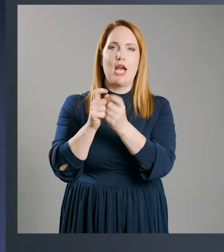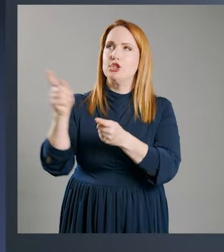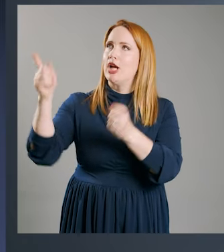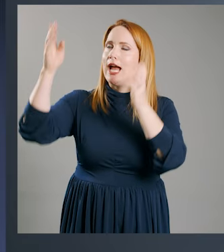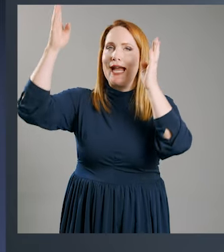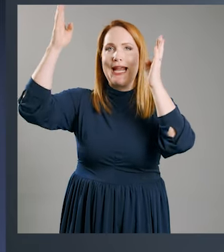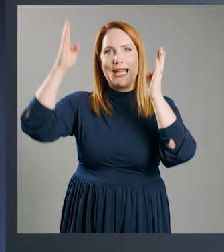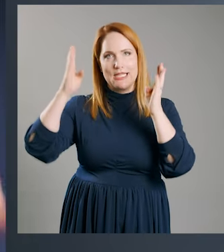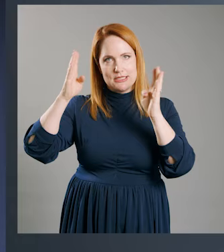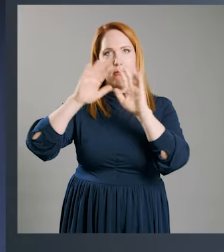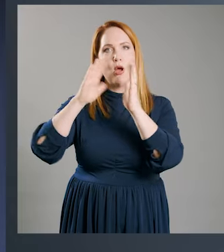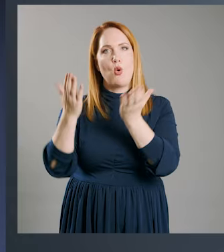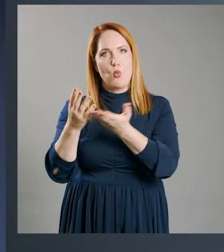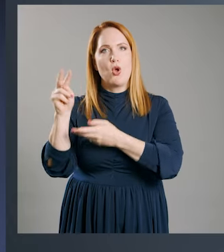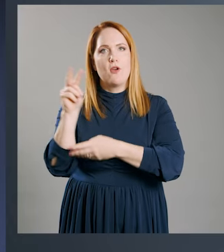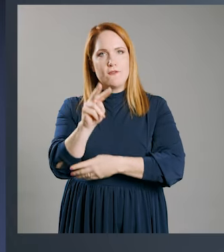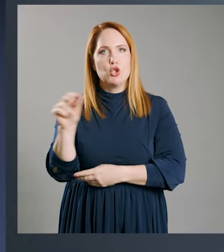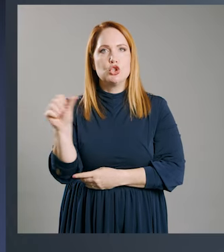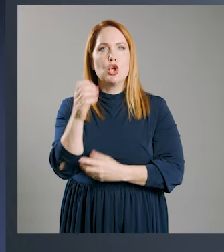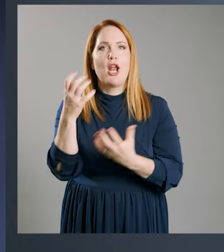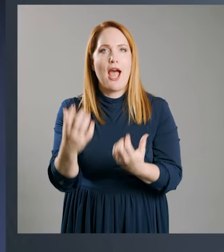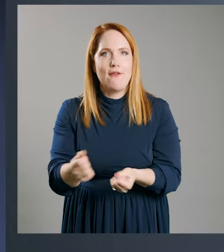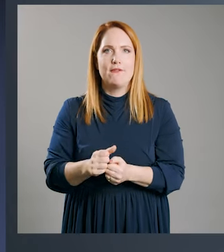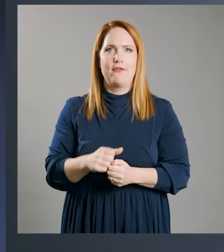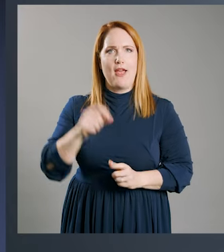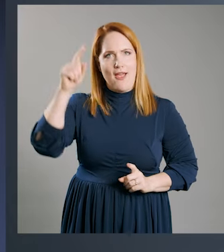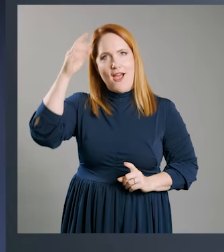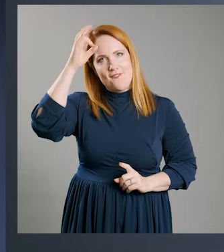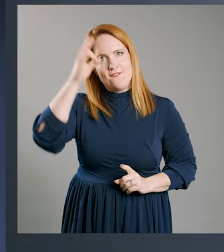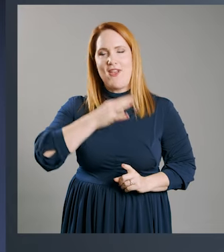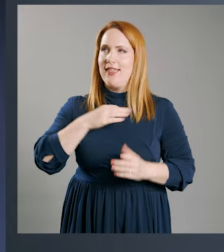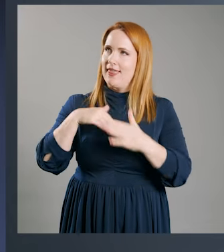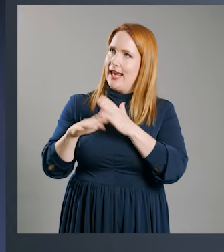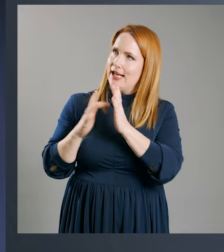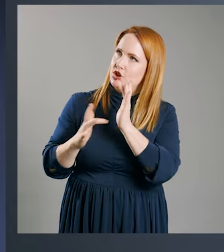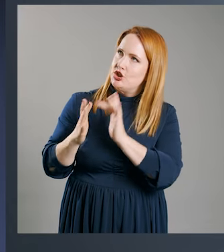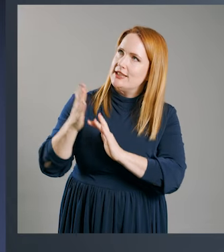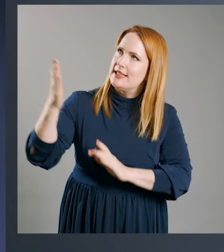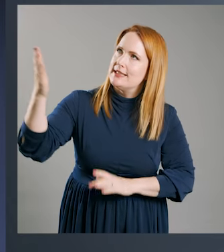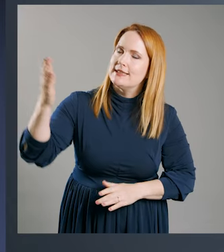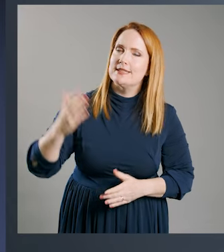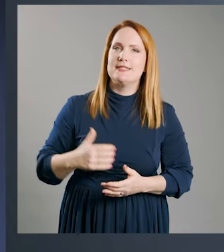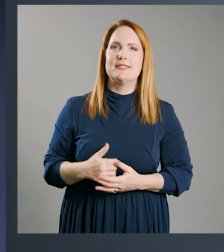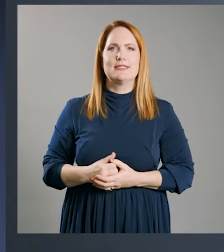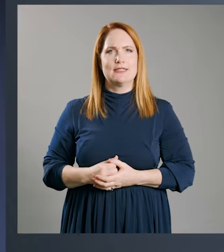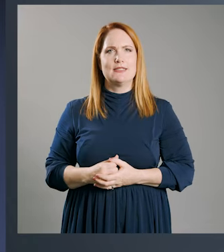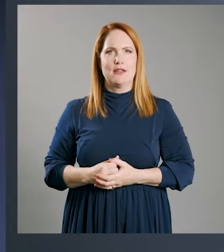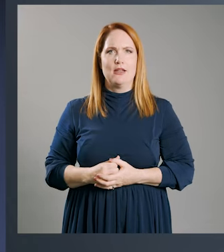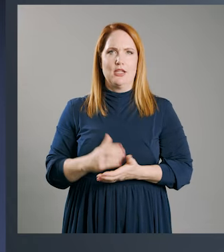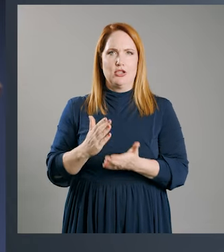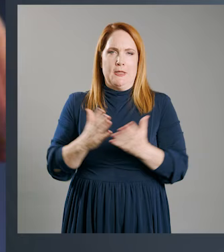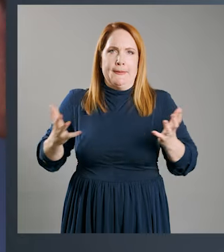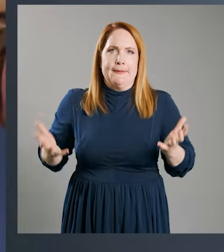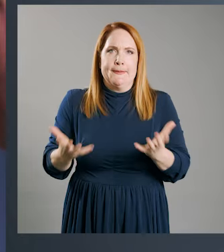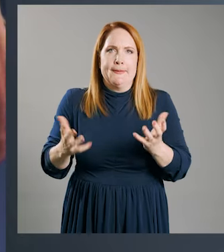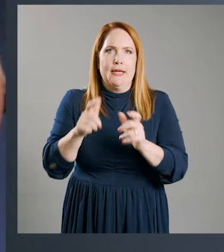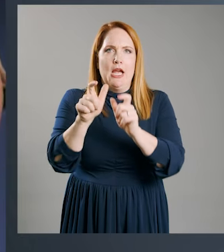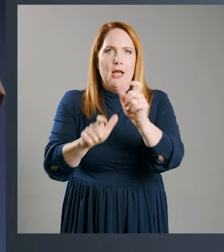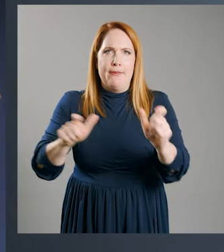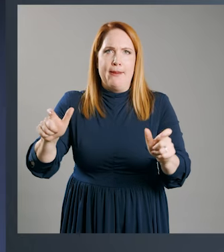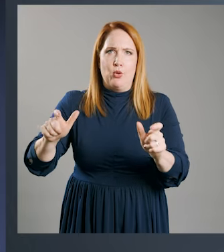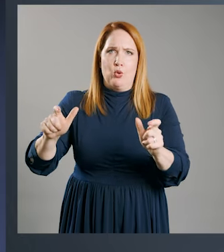kingdom worldview, to put their faith in Jesus. And the word used, the Greek word was pistio, and it means to